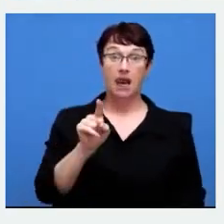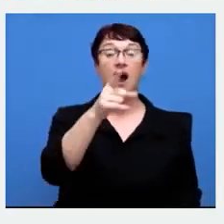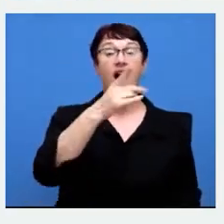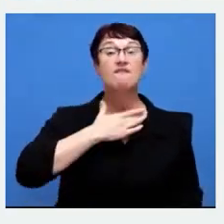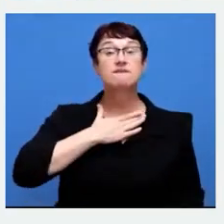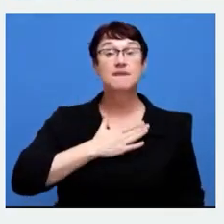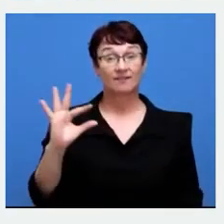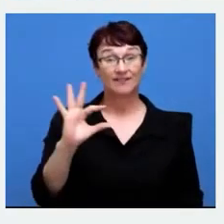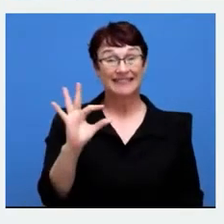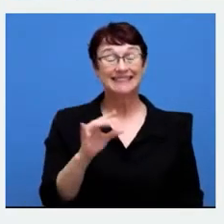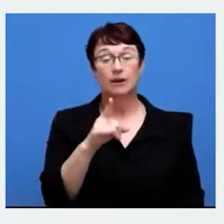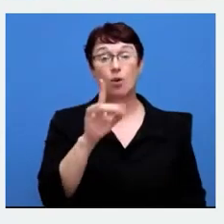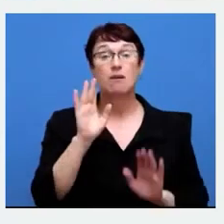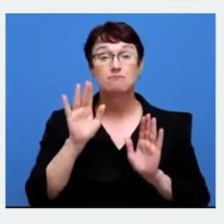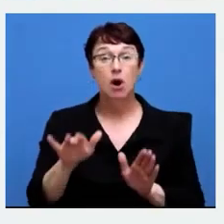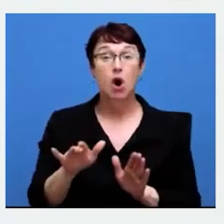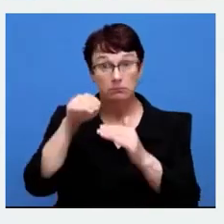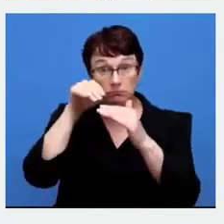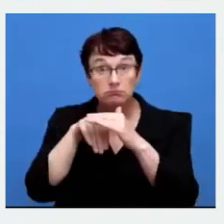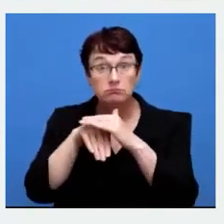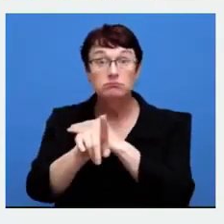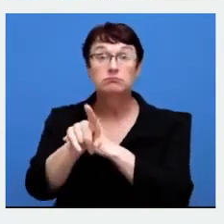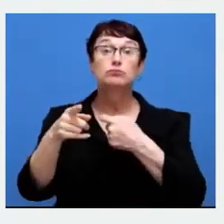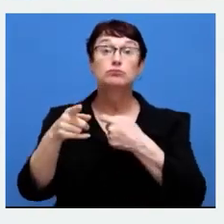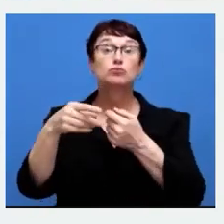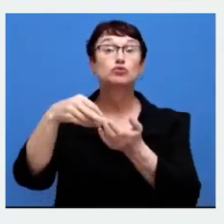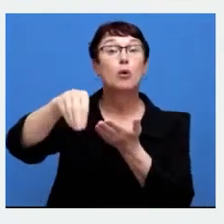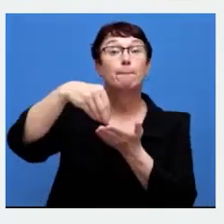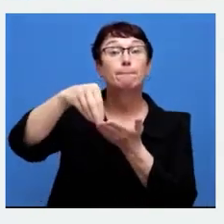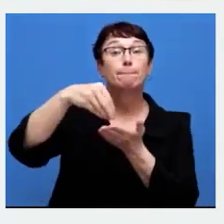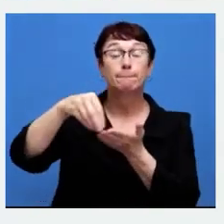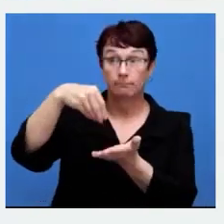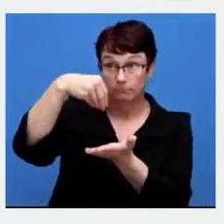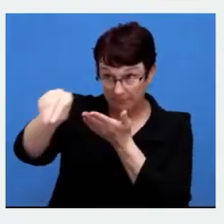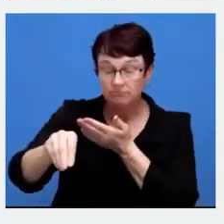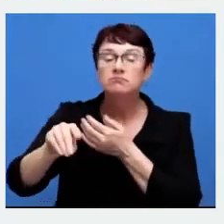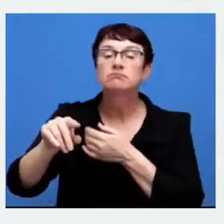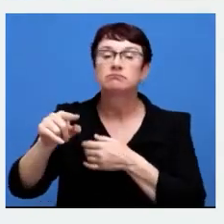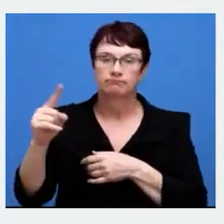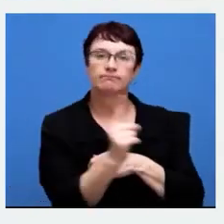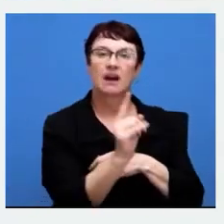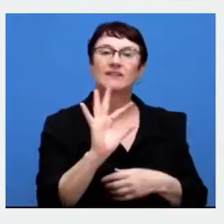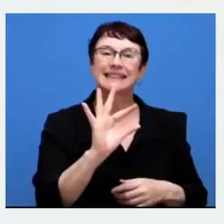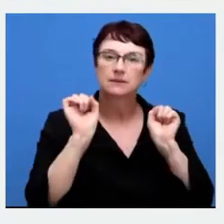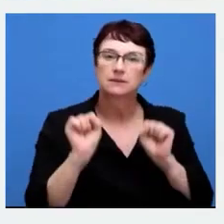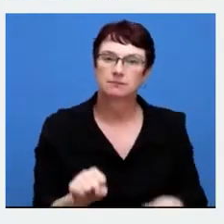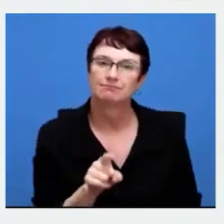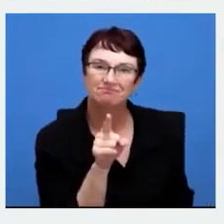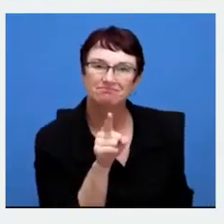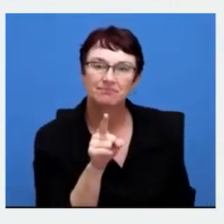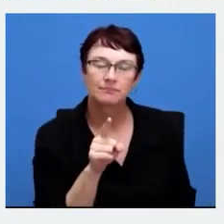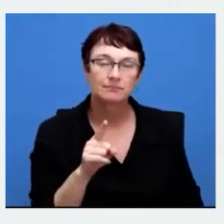example, or accessible and clean. And also, a big chapter